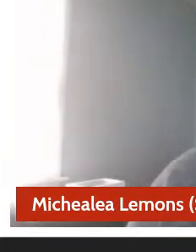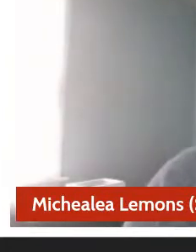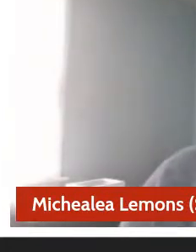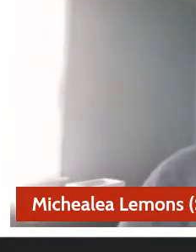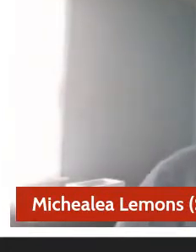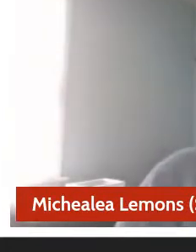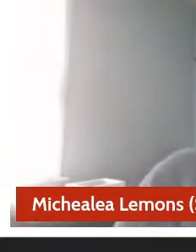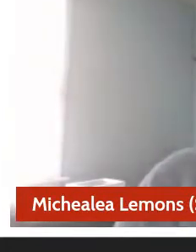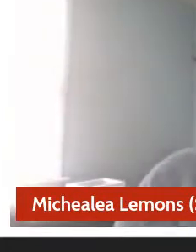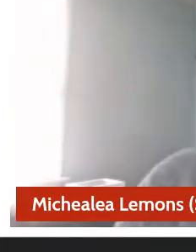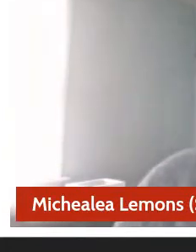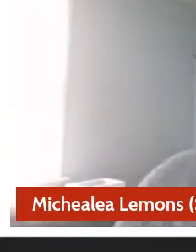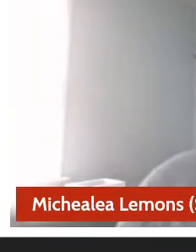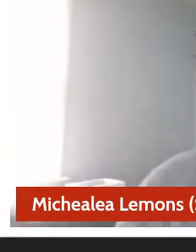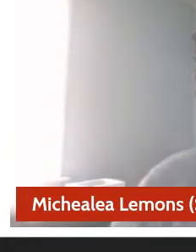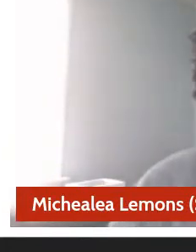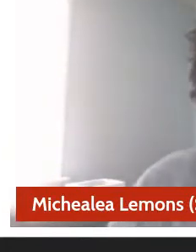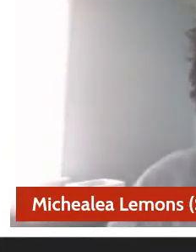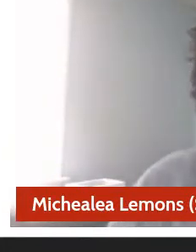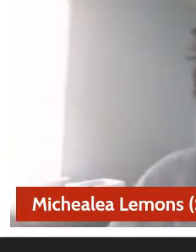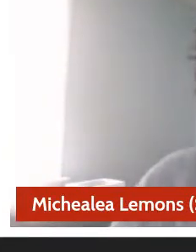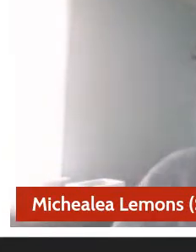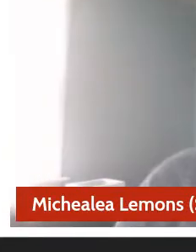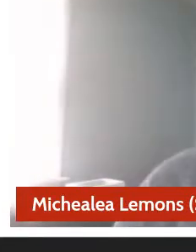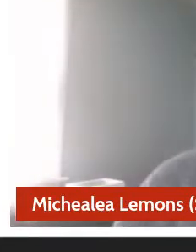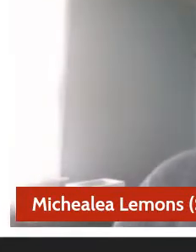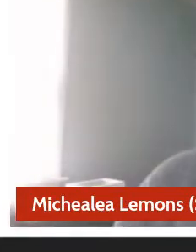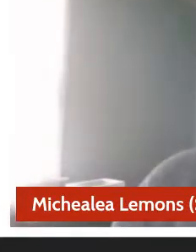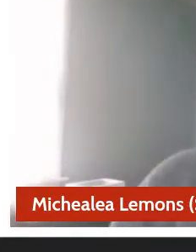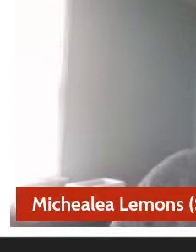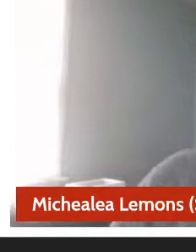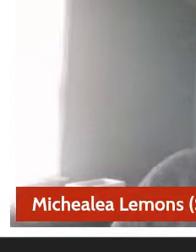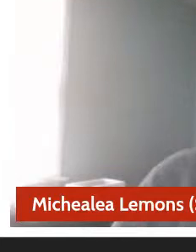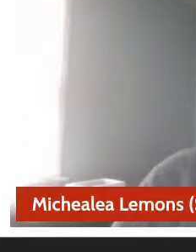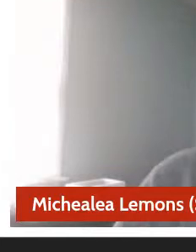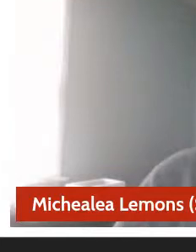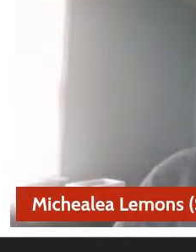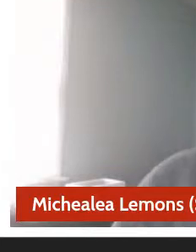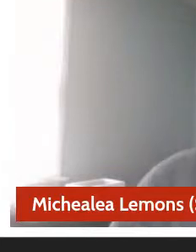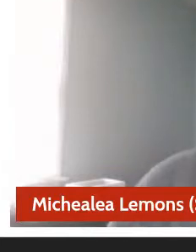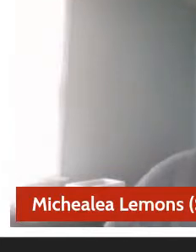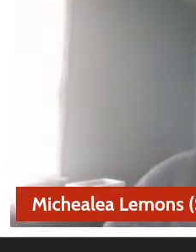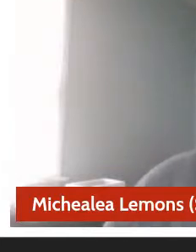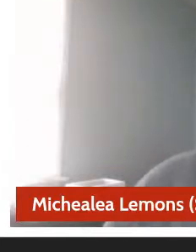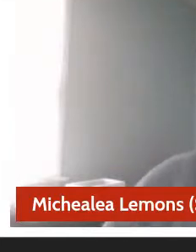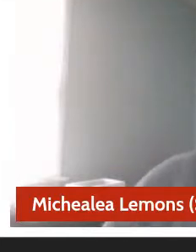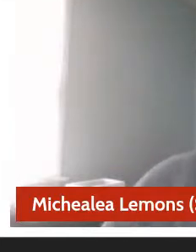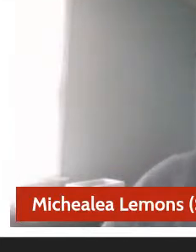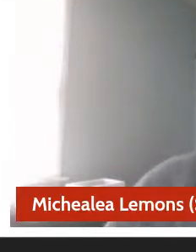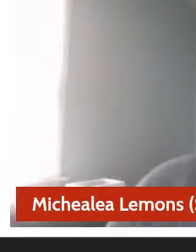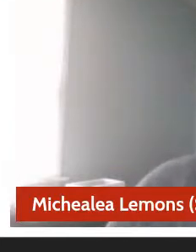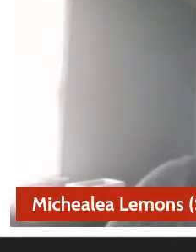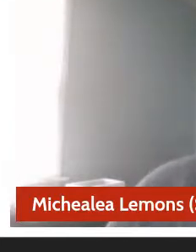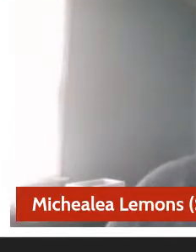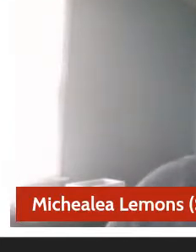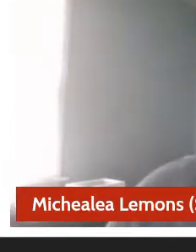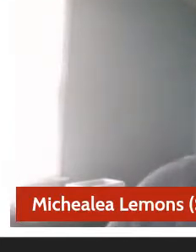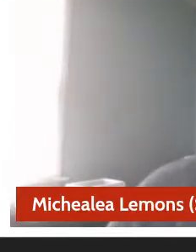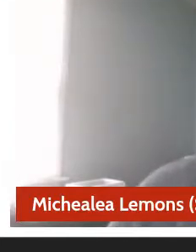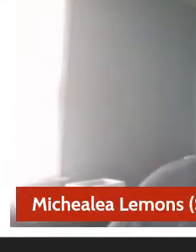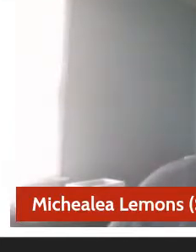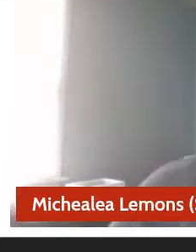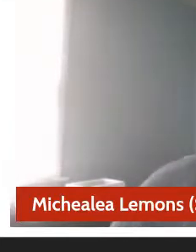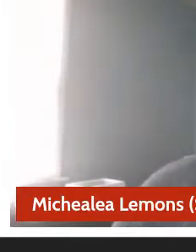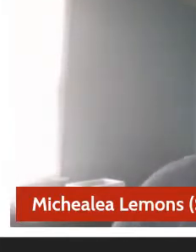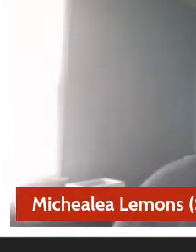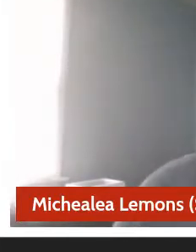Awesome. Thank you so much for everyone viewing our video of our spotlight client, Ms. Greta Williams. It was such a fun